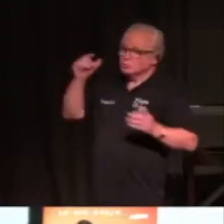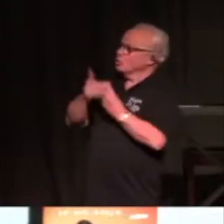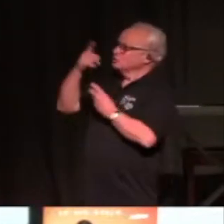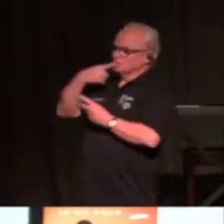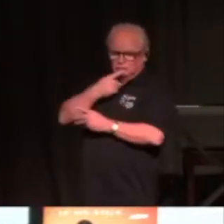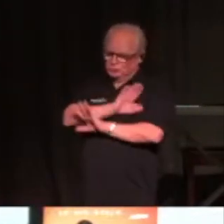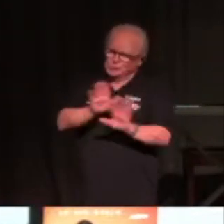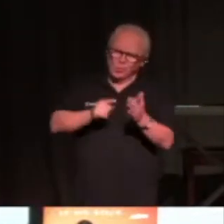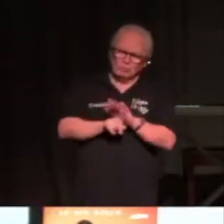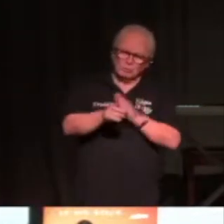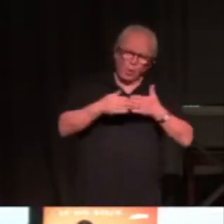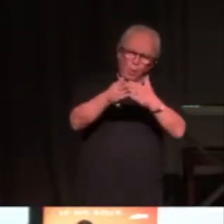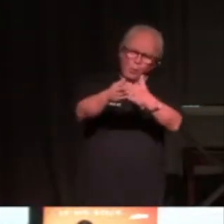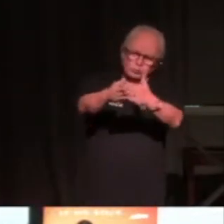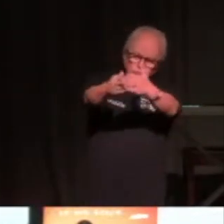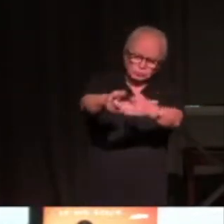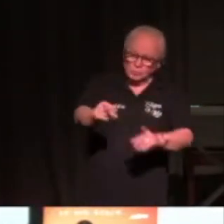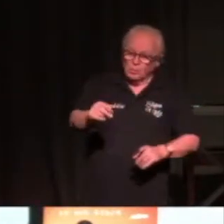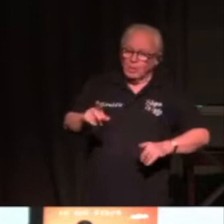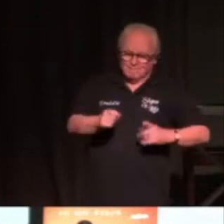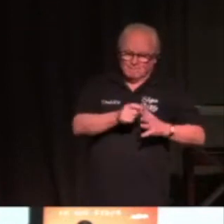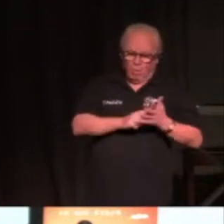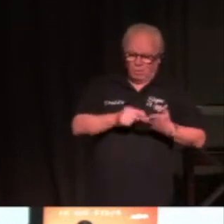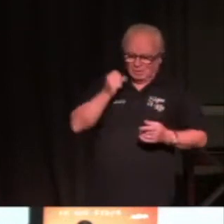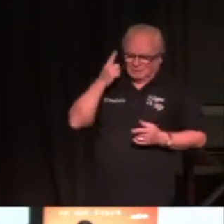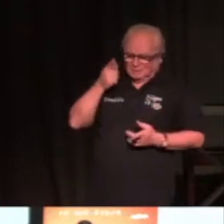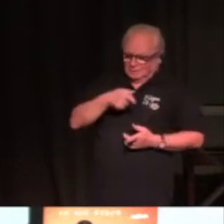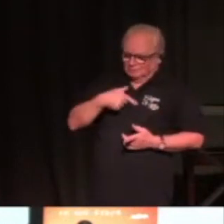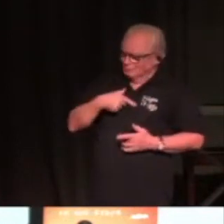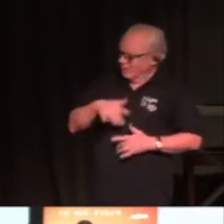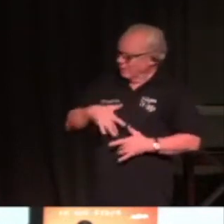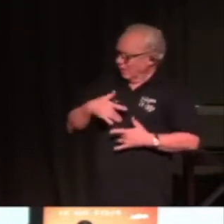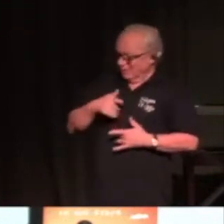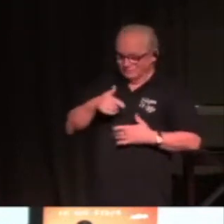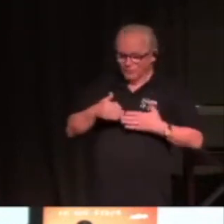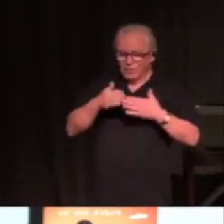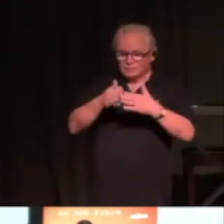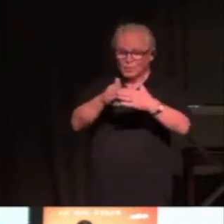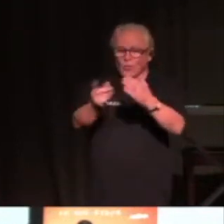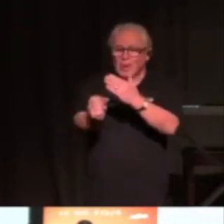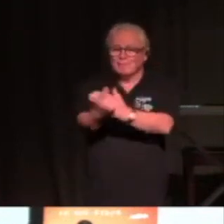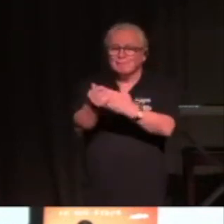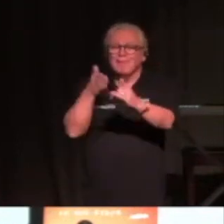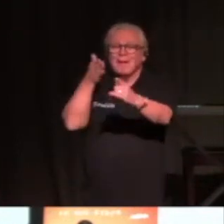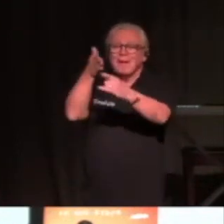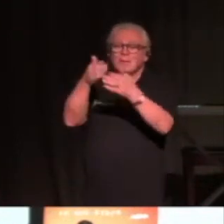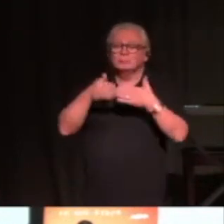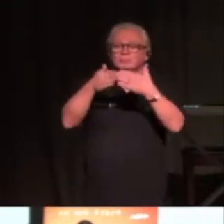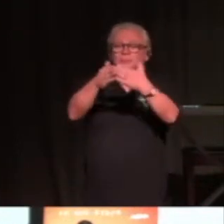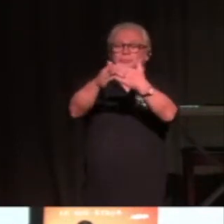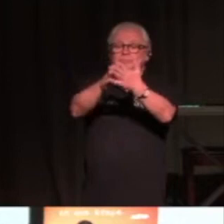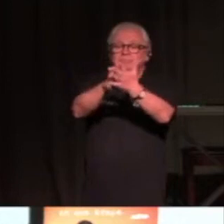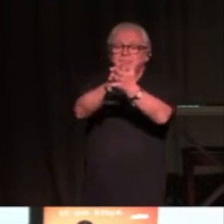But Paul perceives that this voyage would end with disaster.